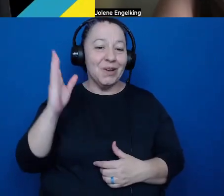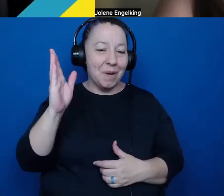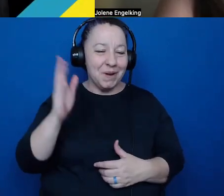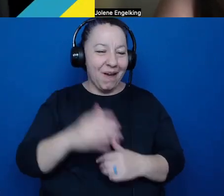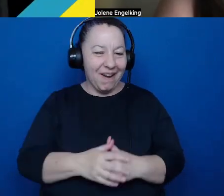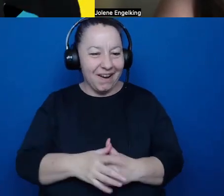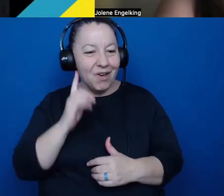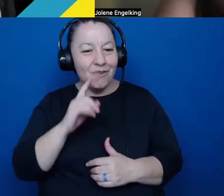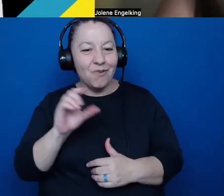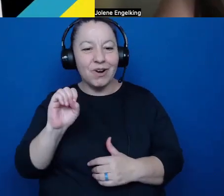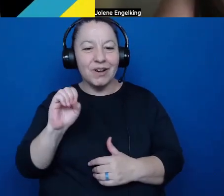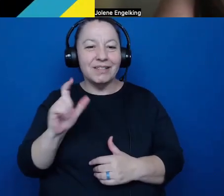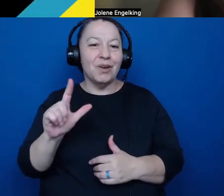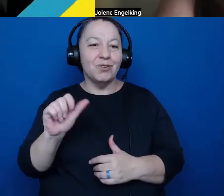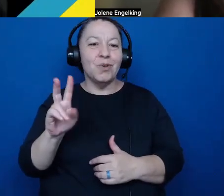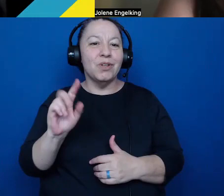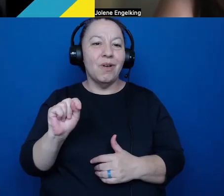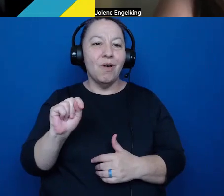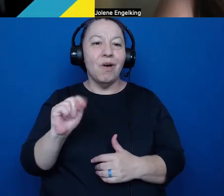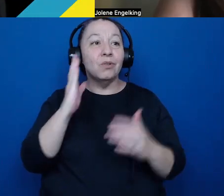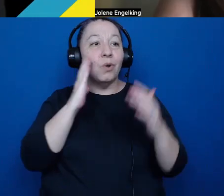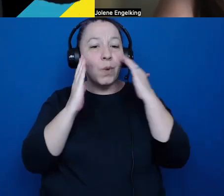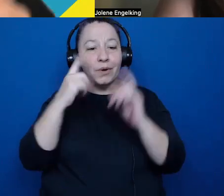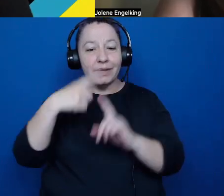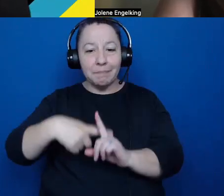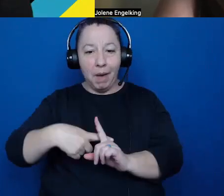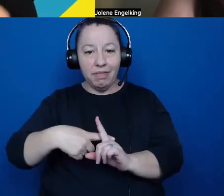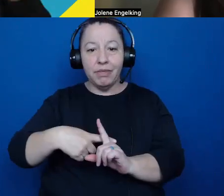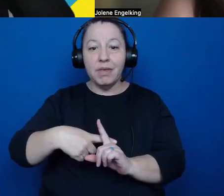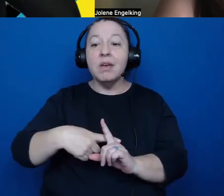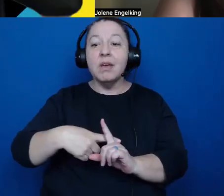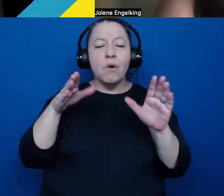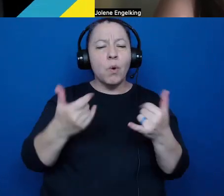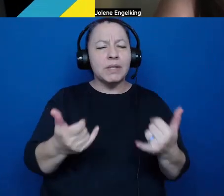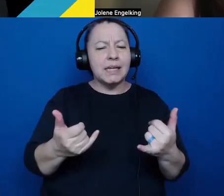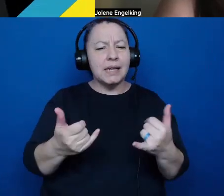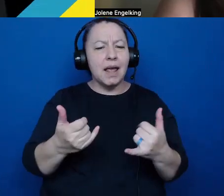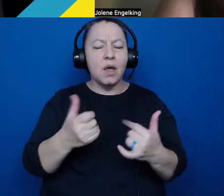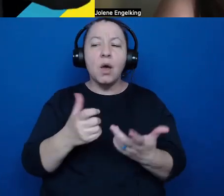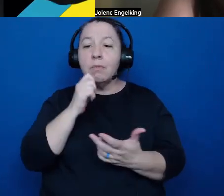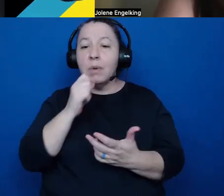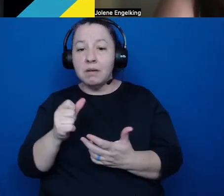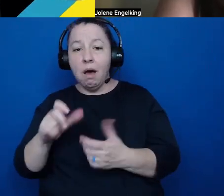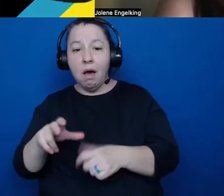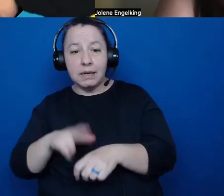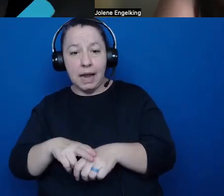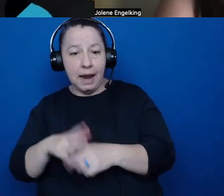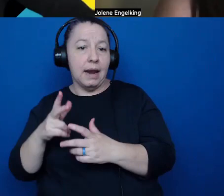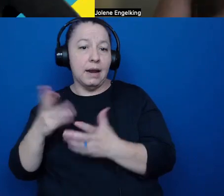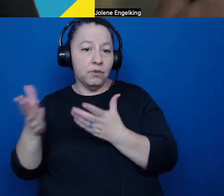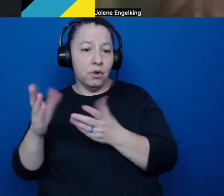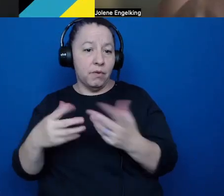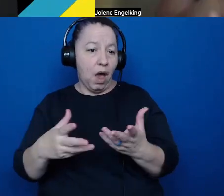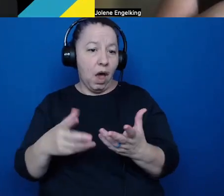Sexual Assault Awareness Month, focusing today on what non-Native service providers need to